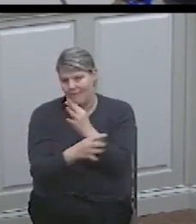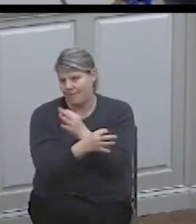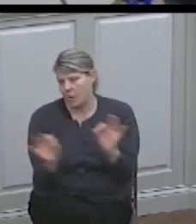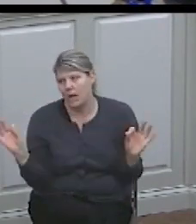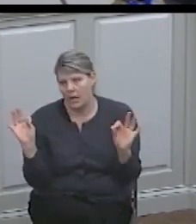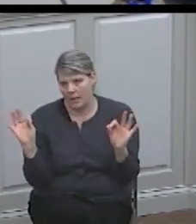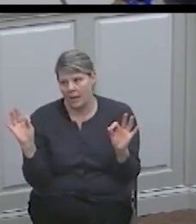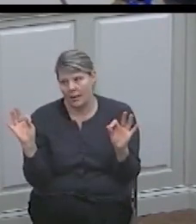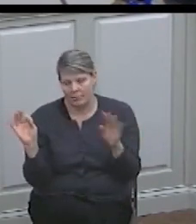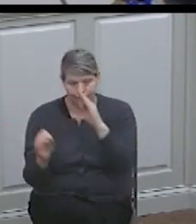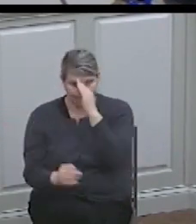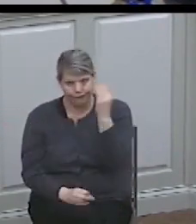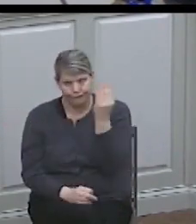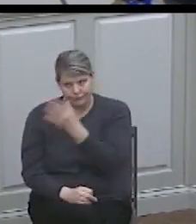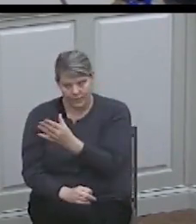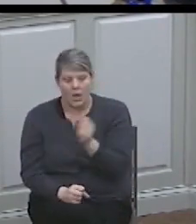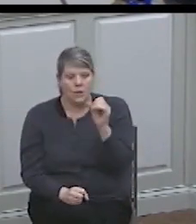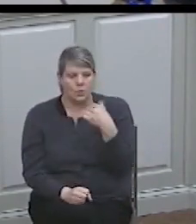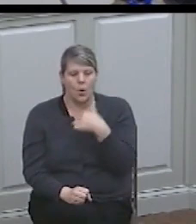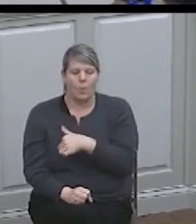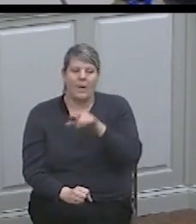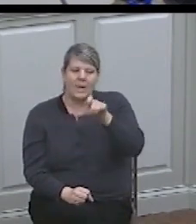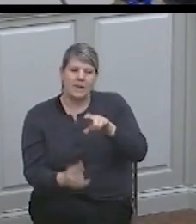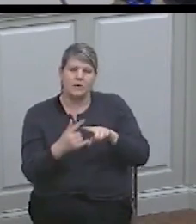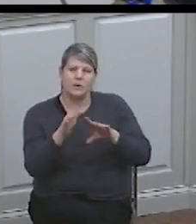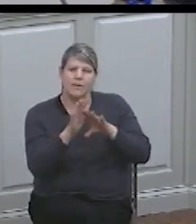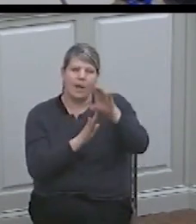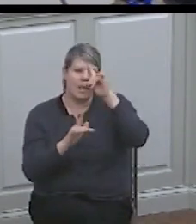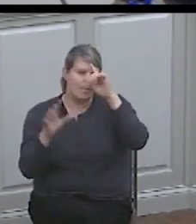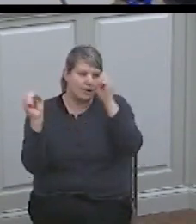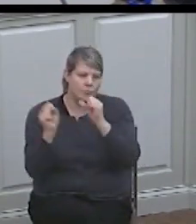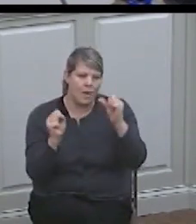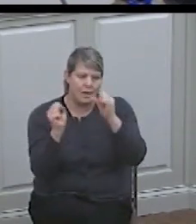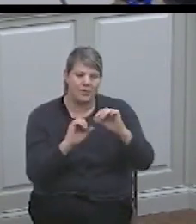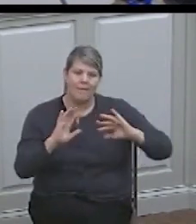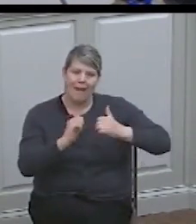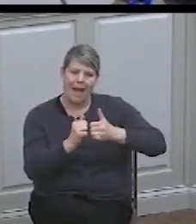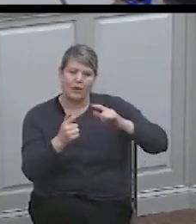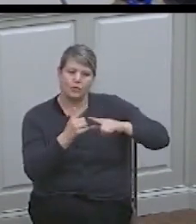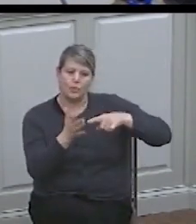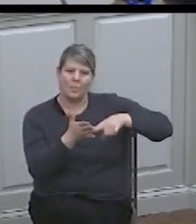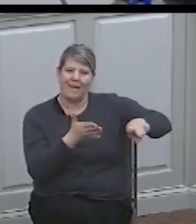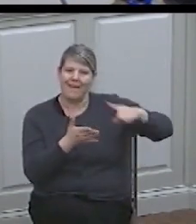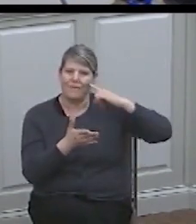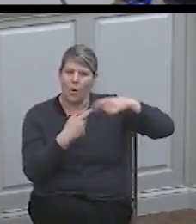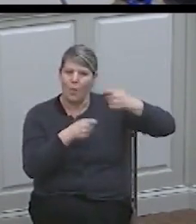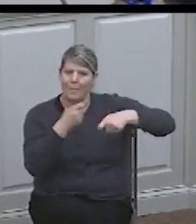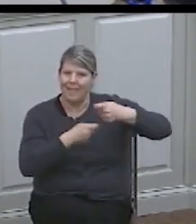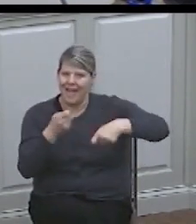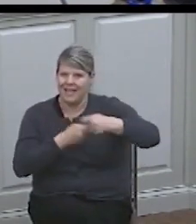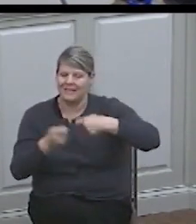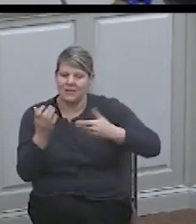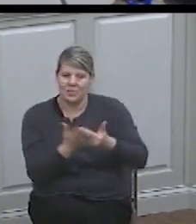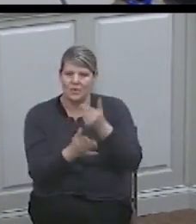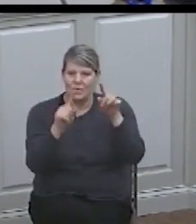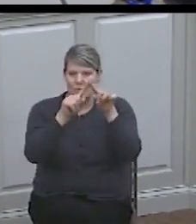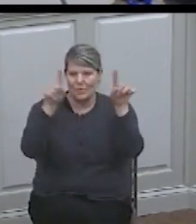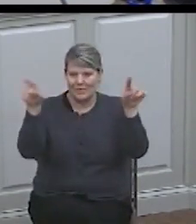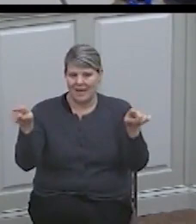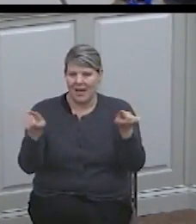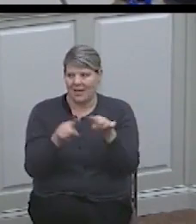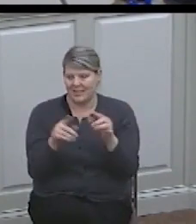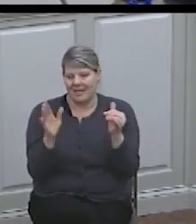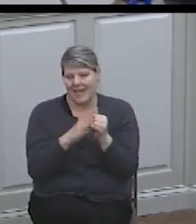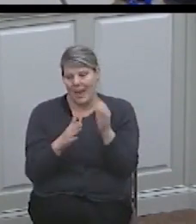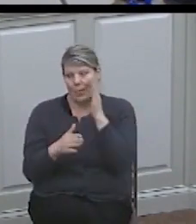to develop a strategy that the existing signage gets replaced, the new signage gets put in, and that will involve